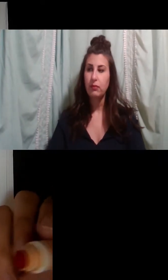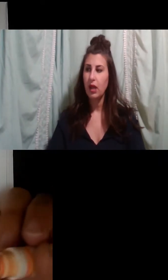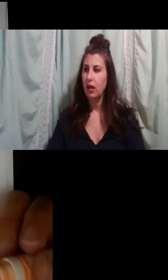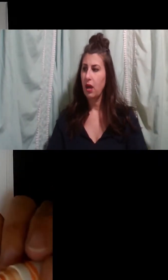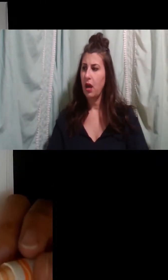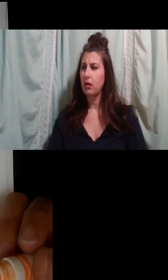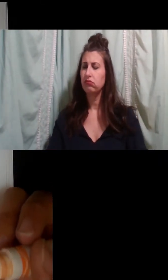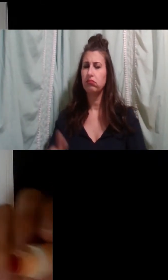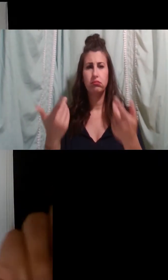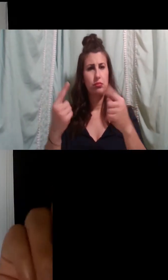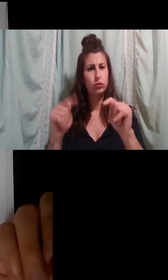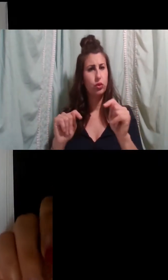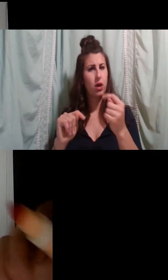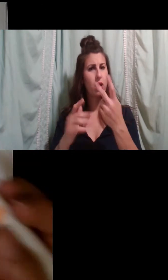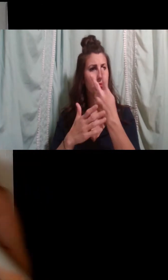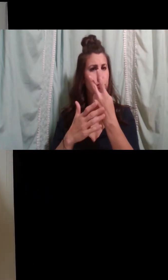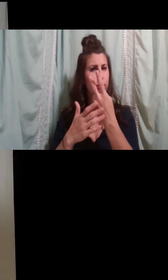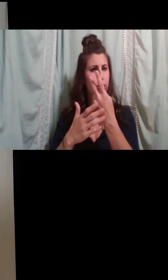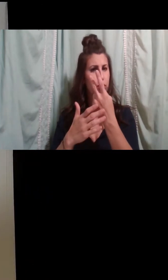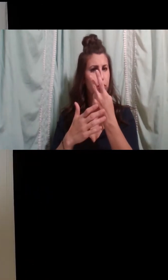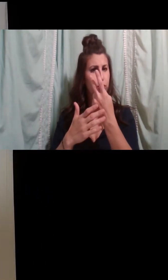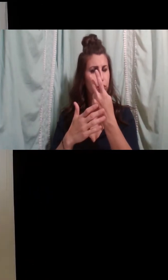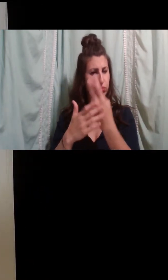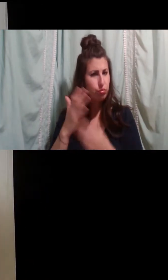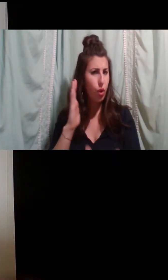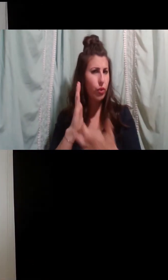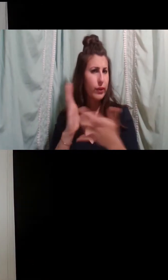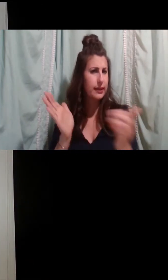Let's try both ways again.